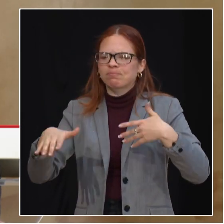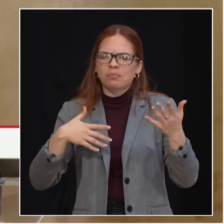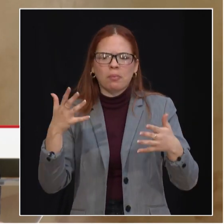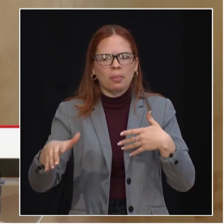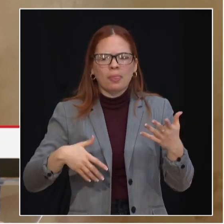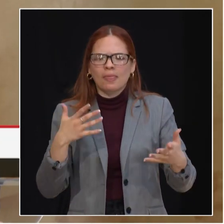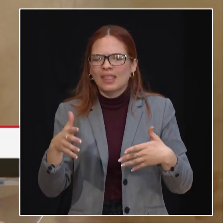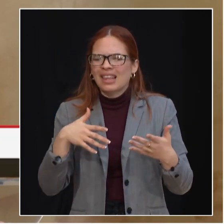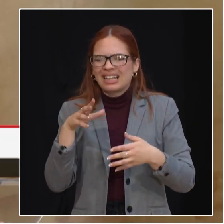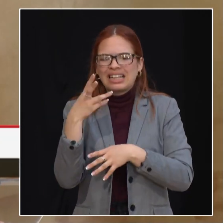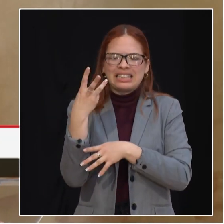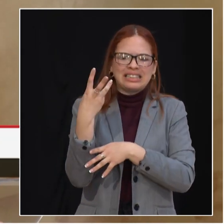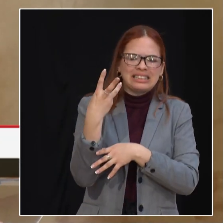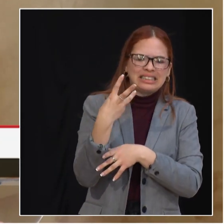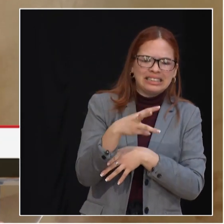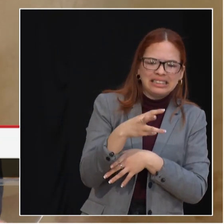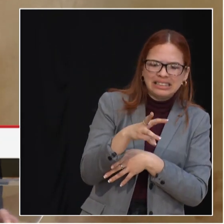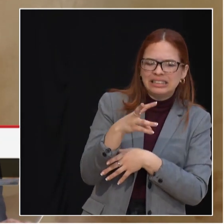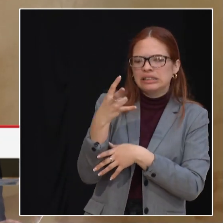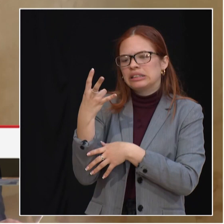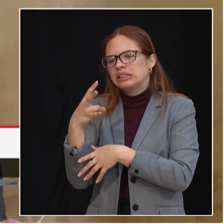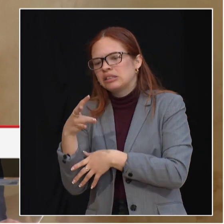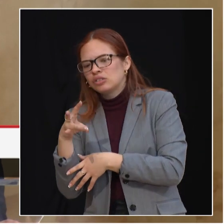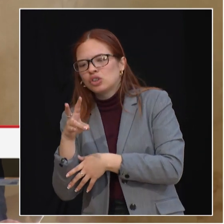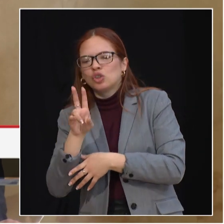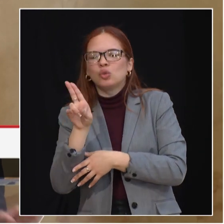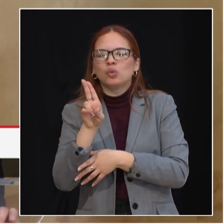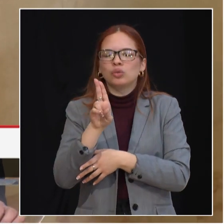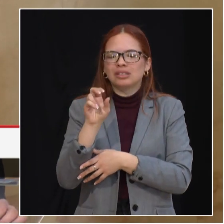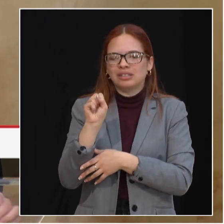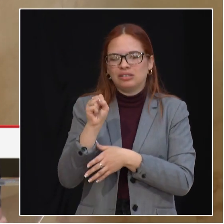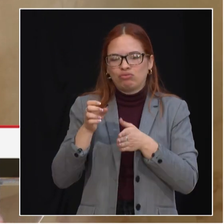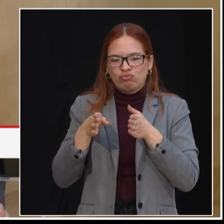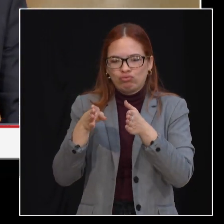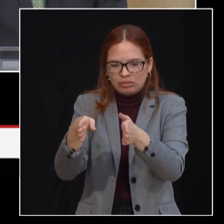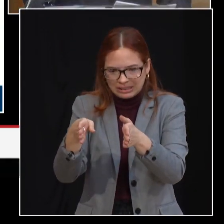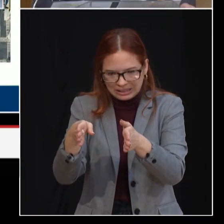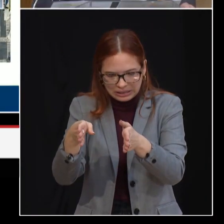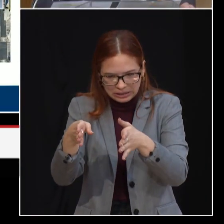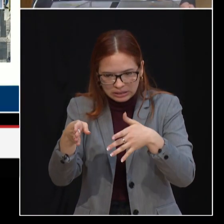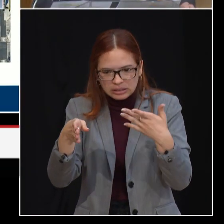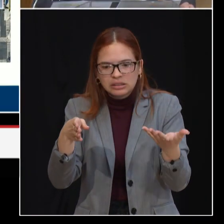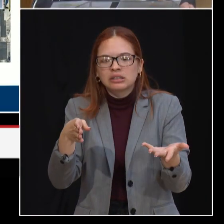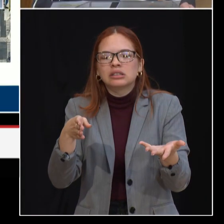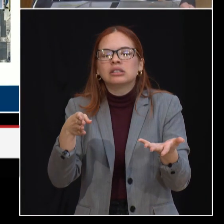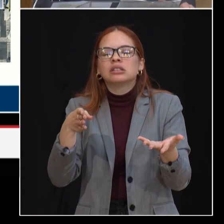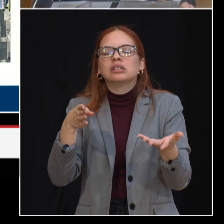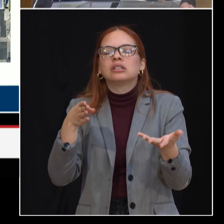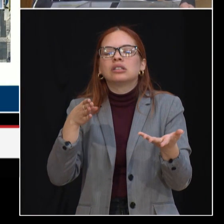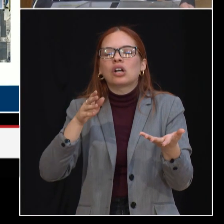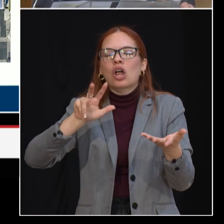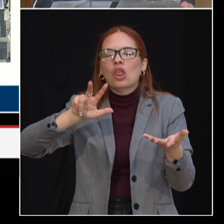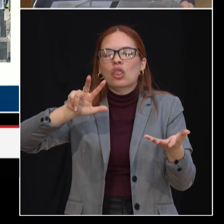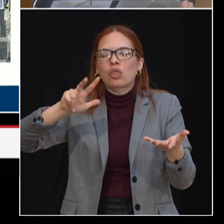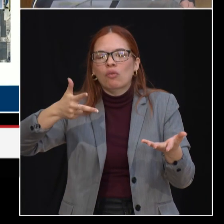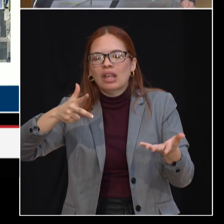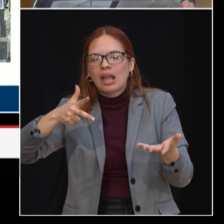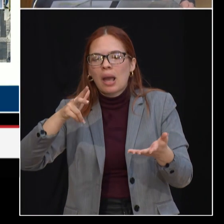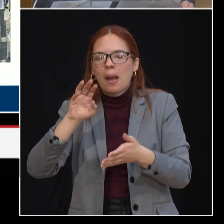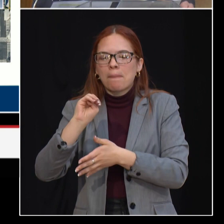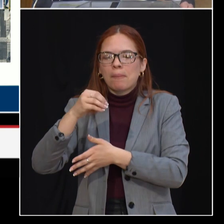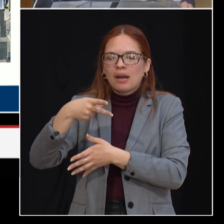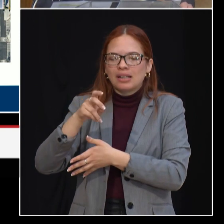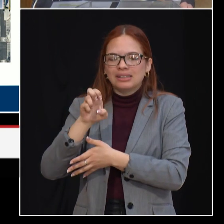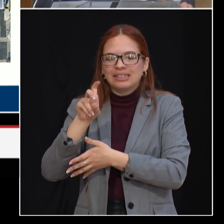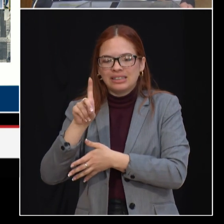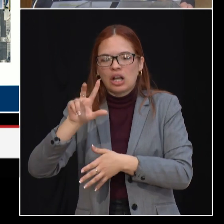1617 U Street, better known as Metropolitan 3rd District, Metropolitan Police 3rd District, and DC